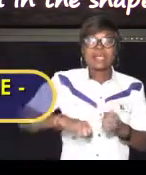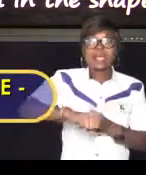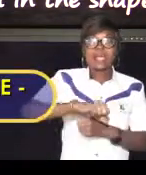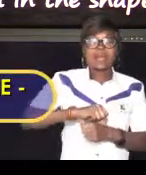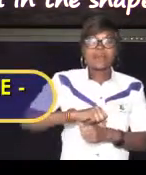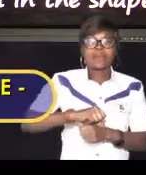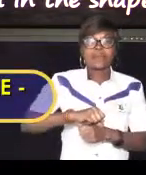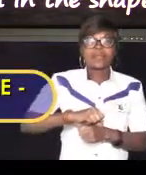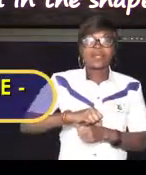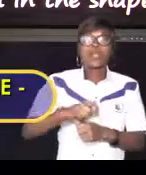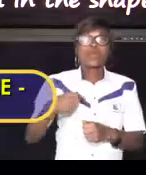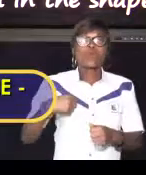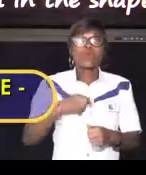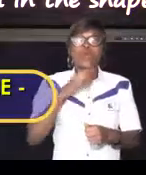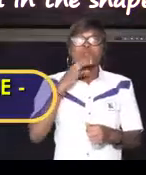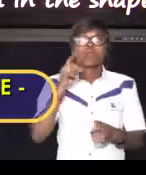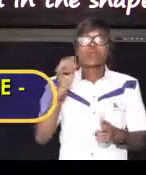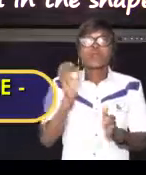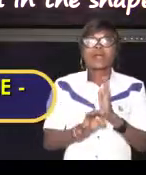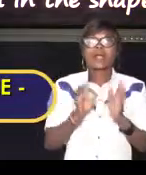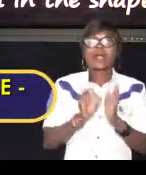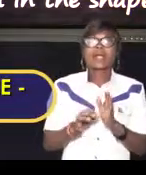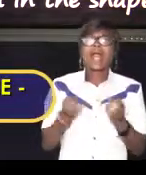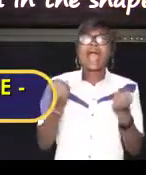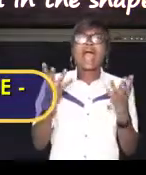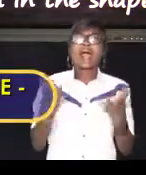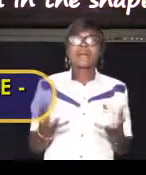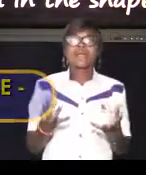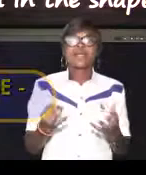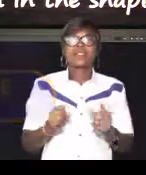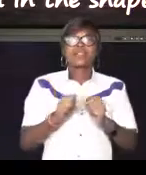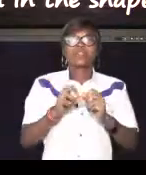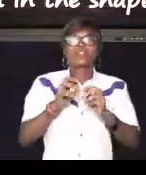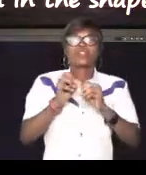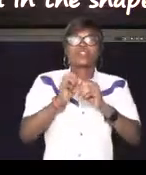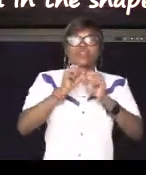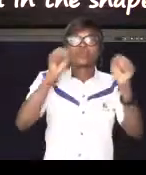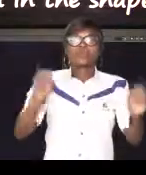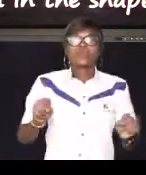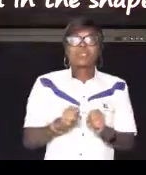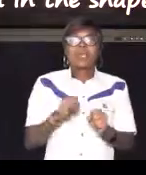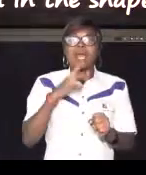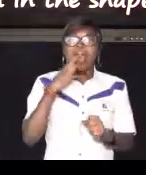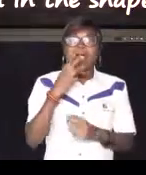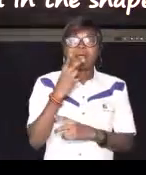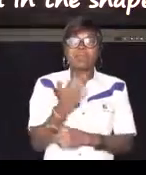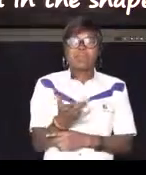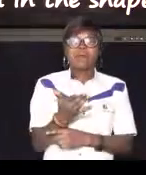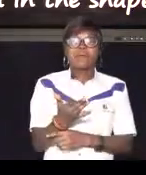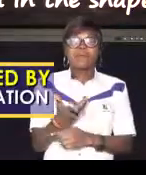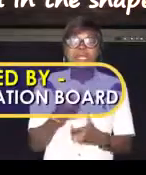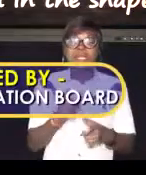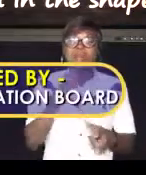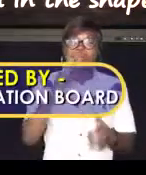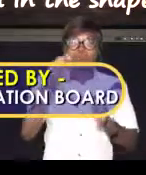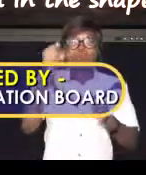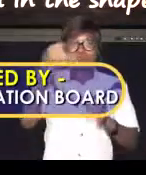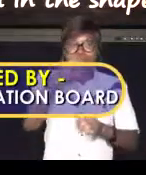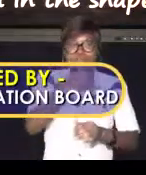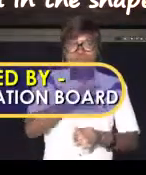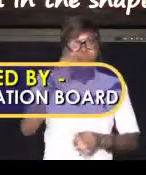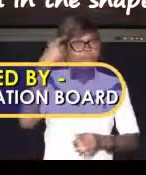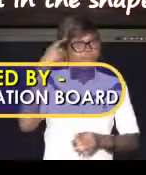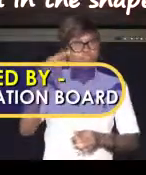have to count how many unit squares are inside this place. But how many unit squares are there? We don't know. But let me just draw it for